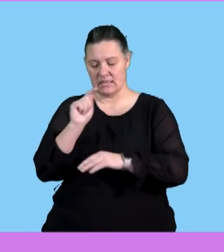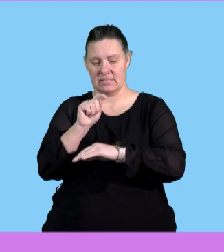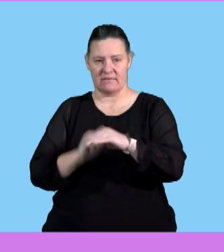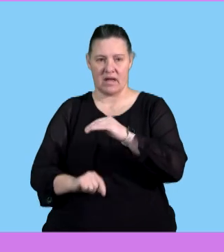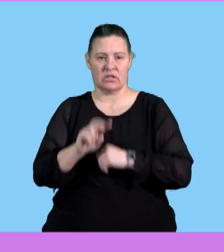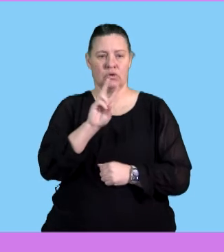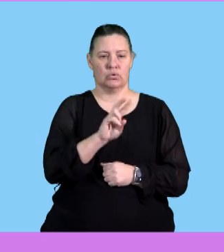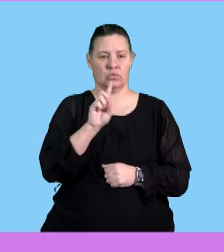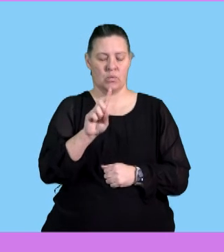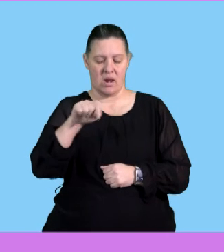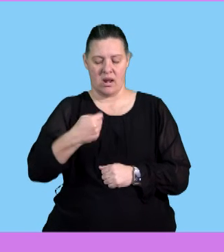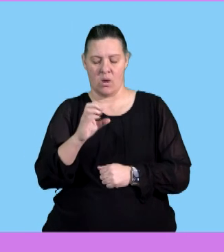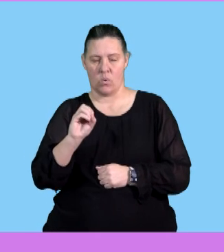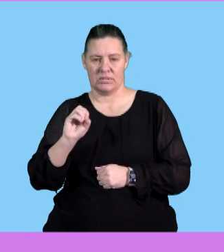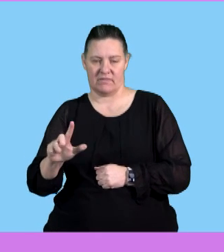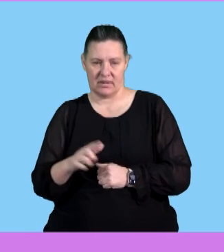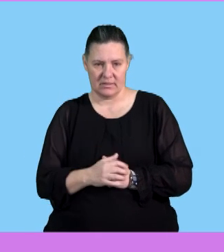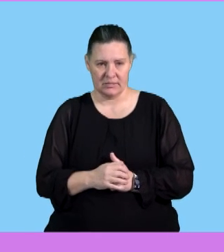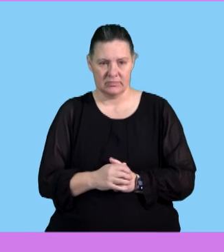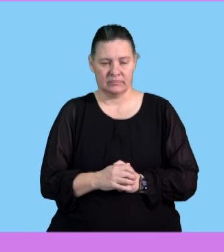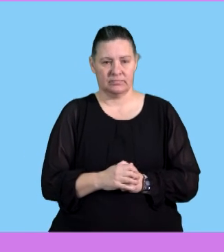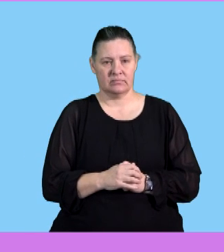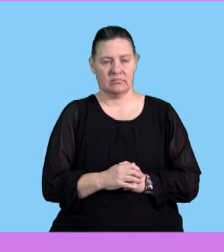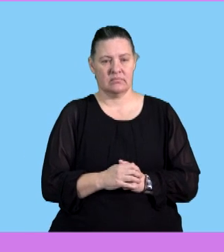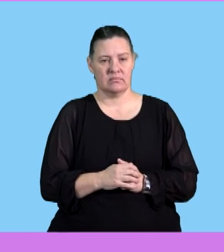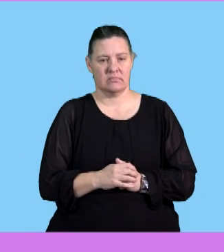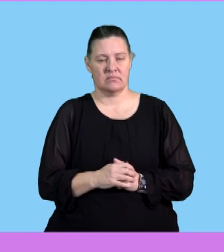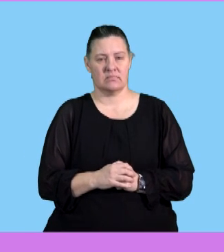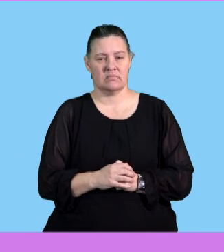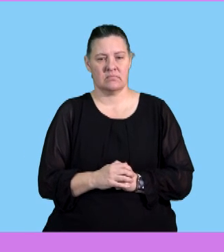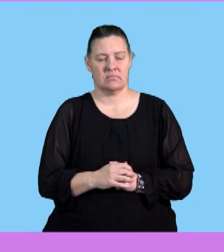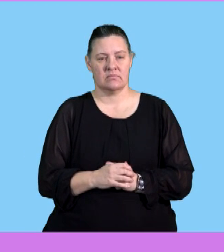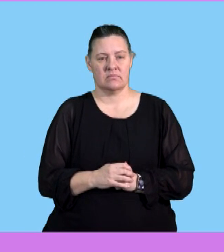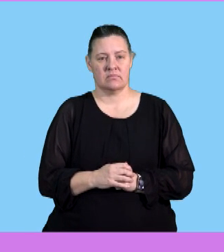our 1,400. Then we have